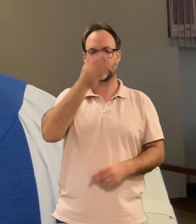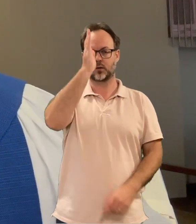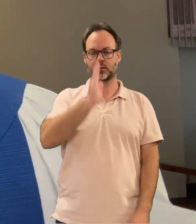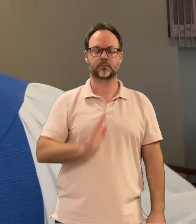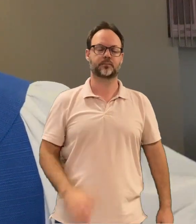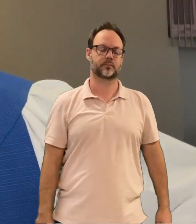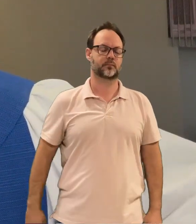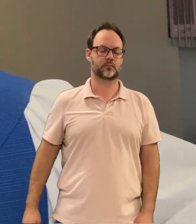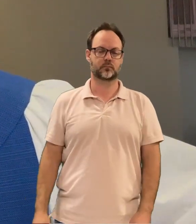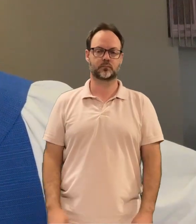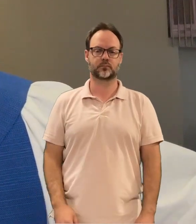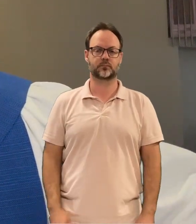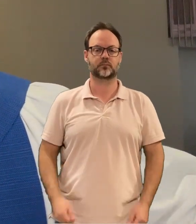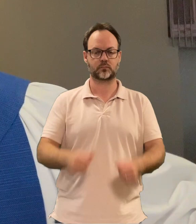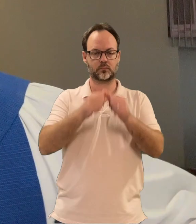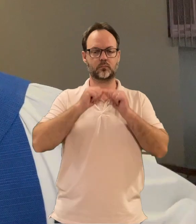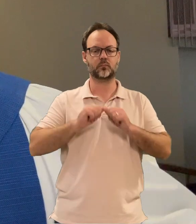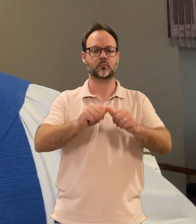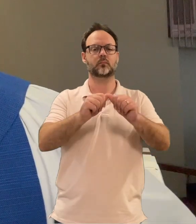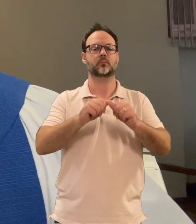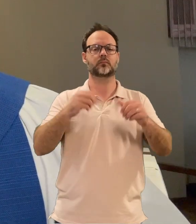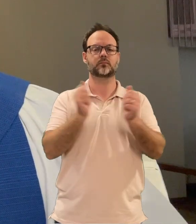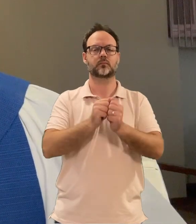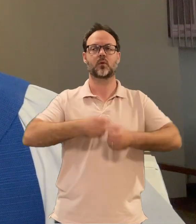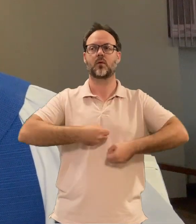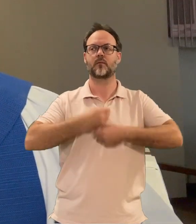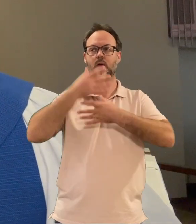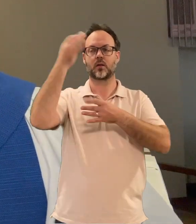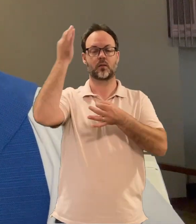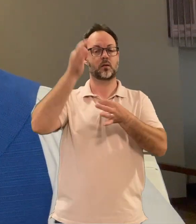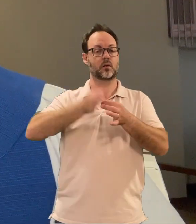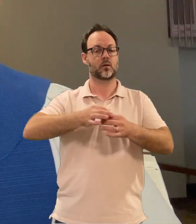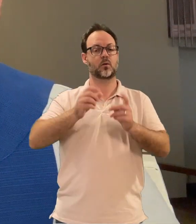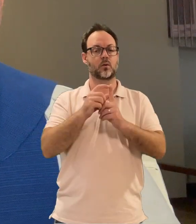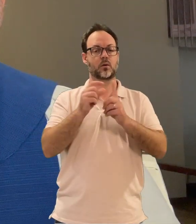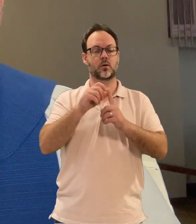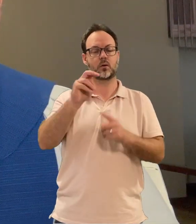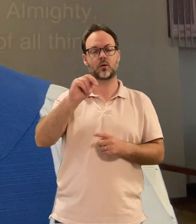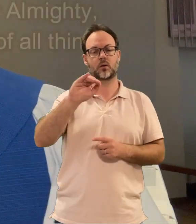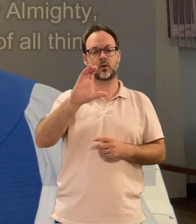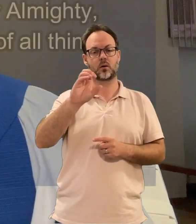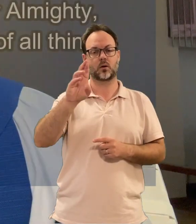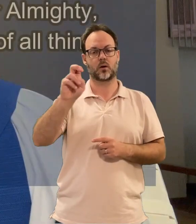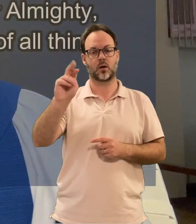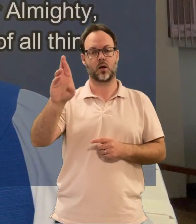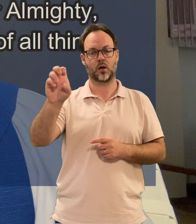God. We continue now with confessing our faith in the words of the Nicene Creed.